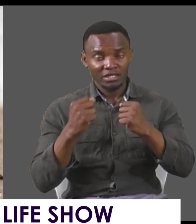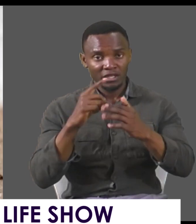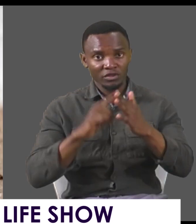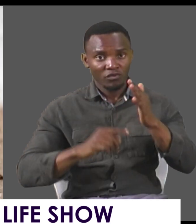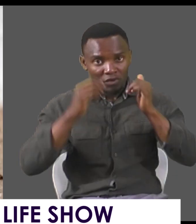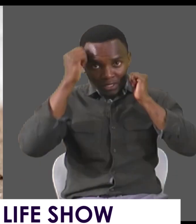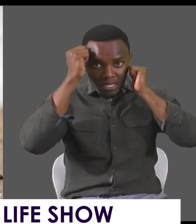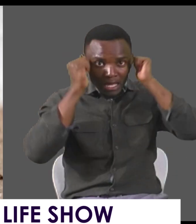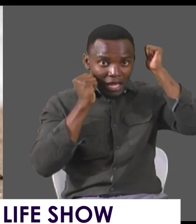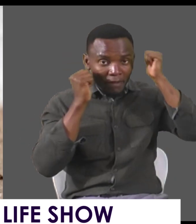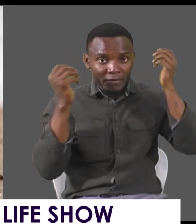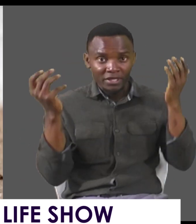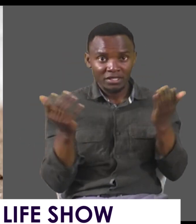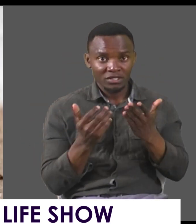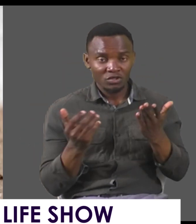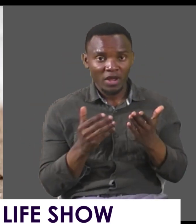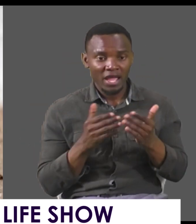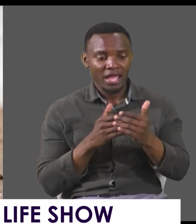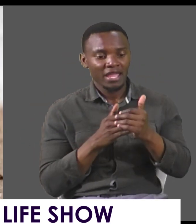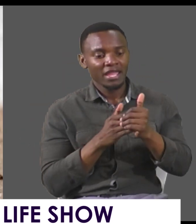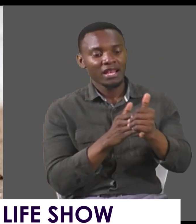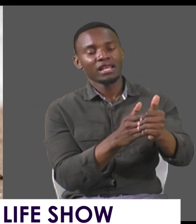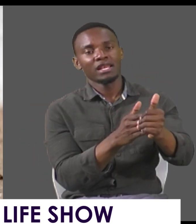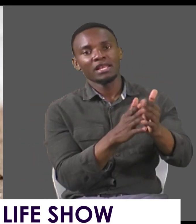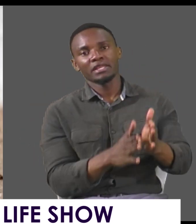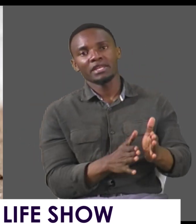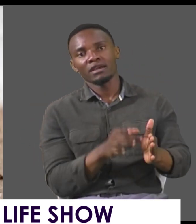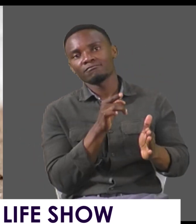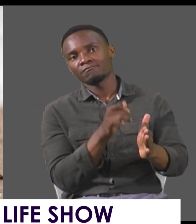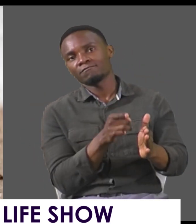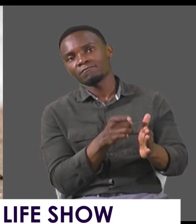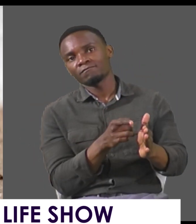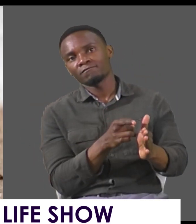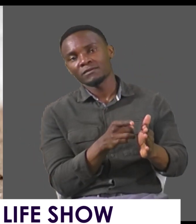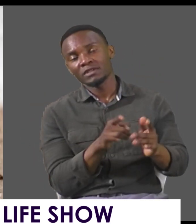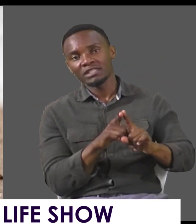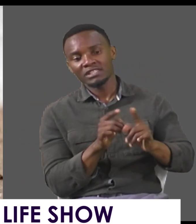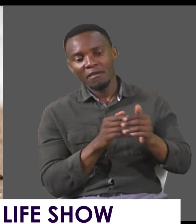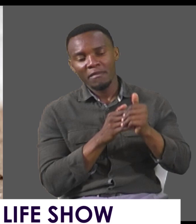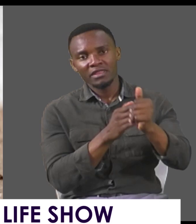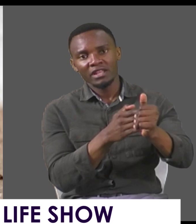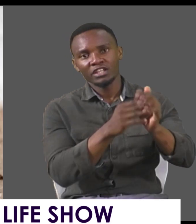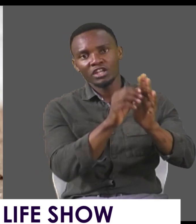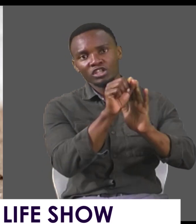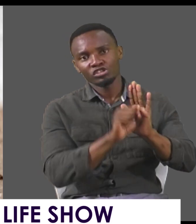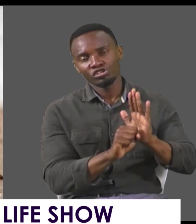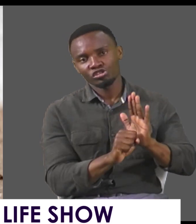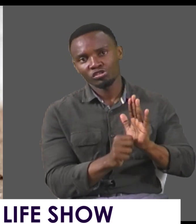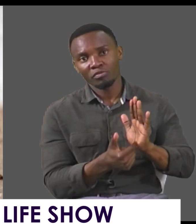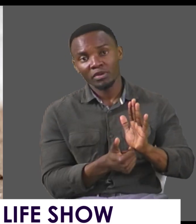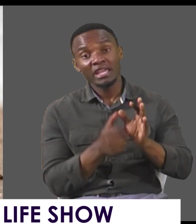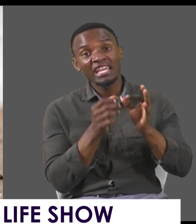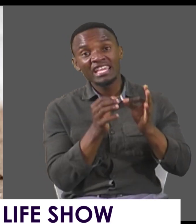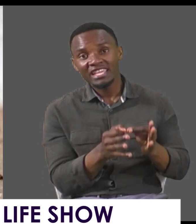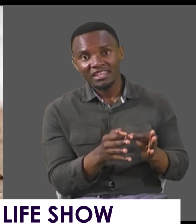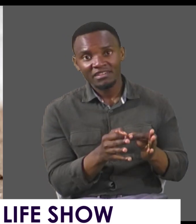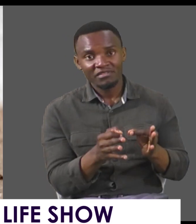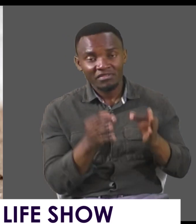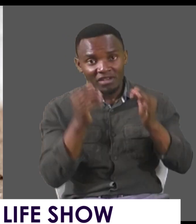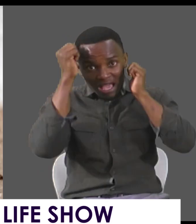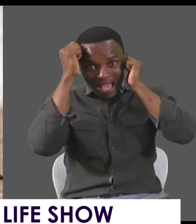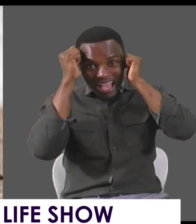army is in the leadership, in the minds that lead that army. If the